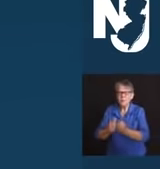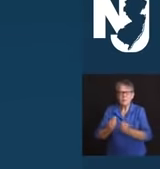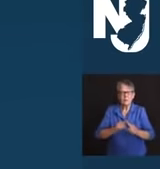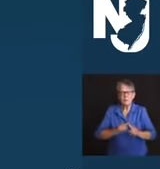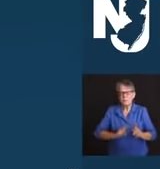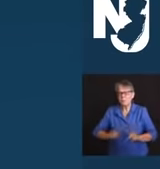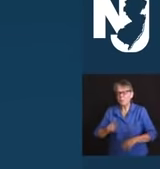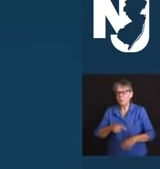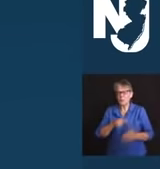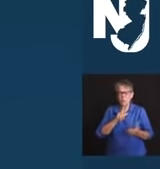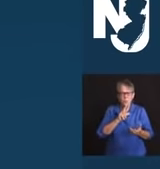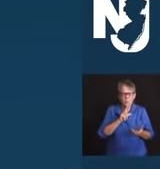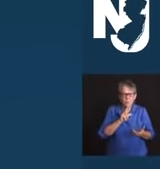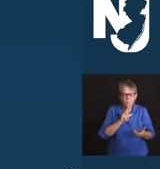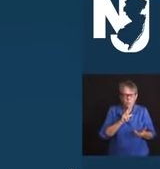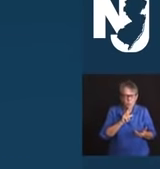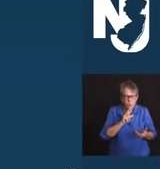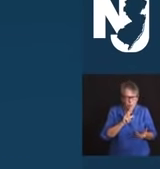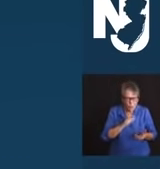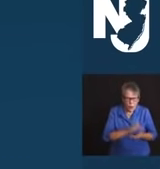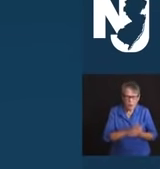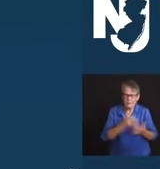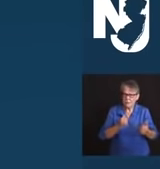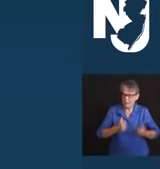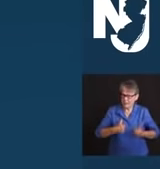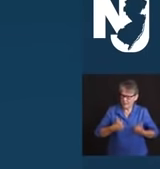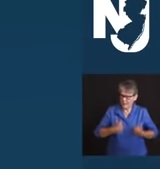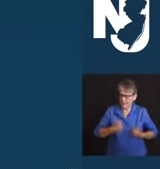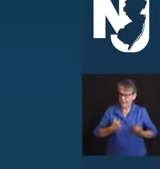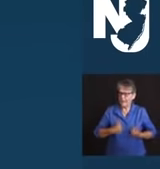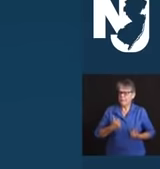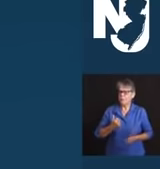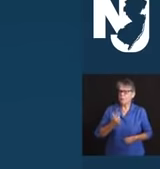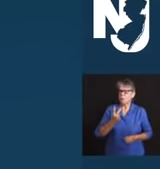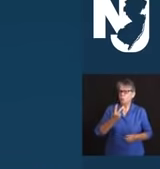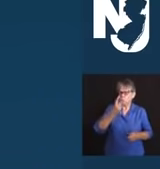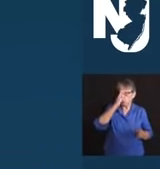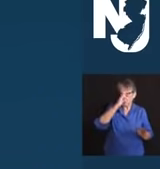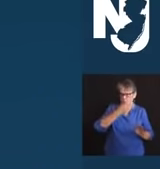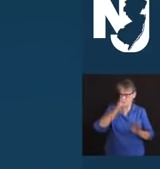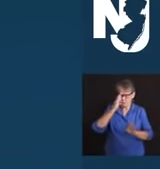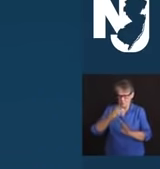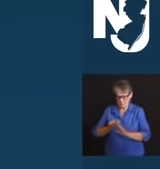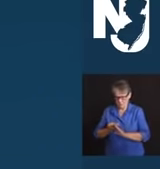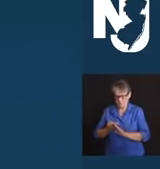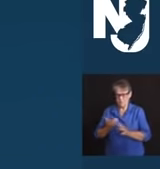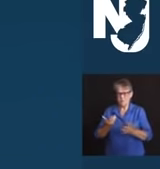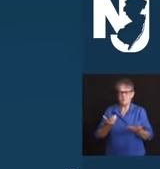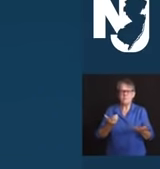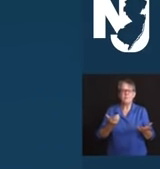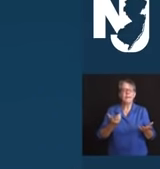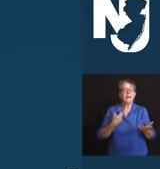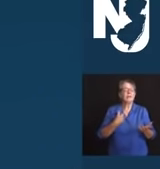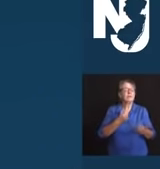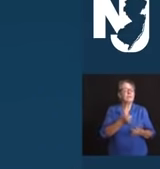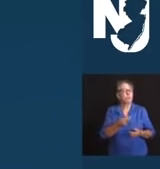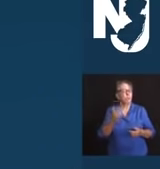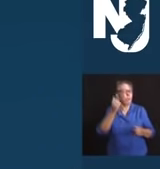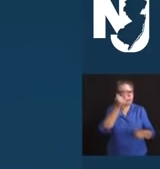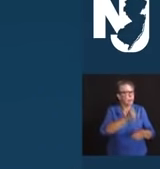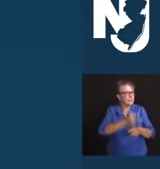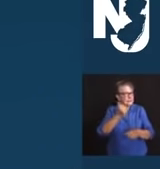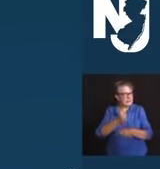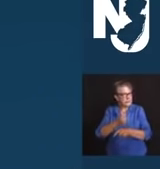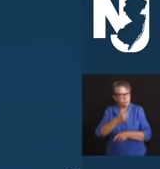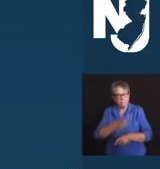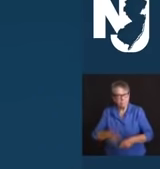brothers and sisters. I spoke to his brother Giovanni the other day, and his longtime friend and partner, Detective Victor